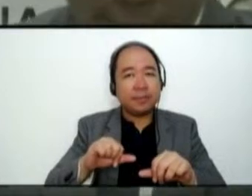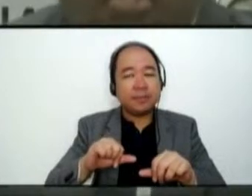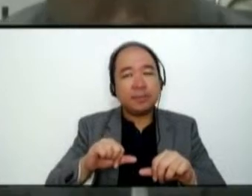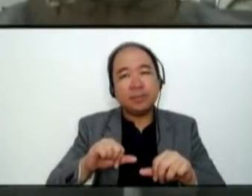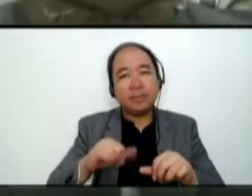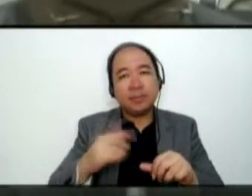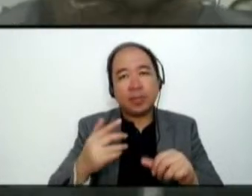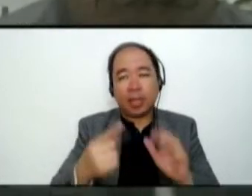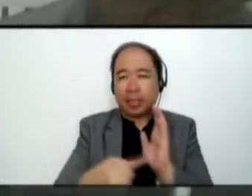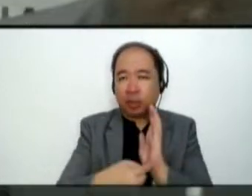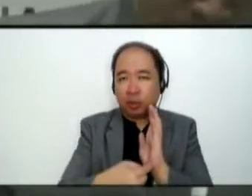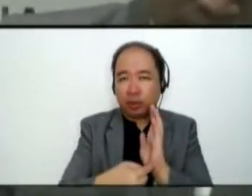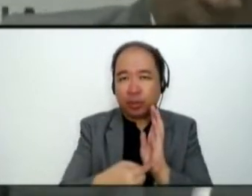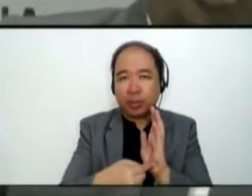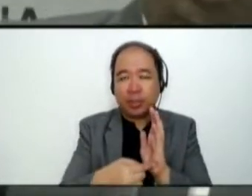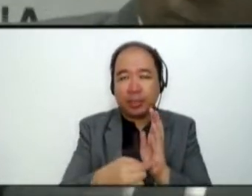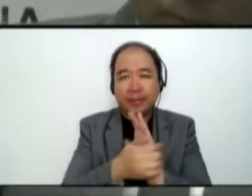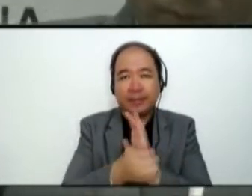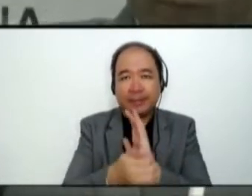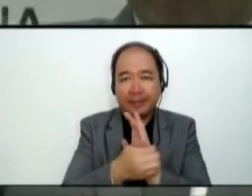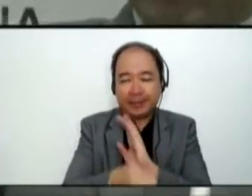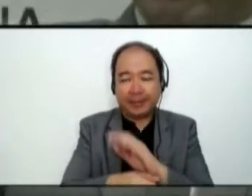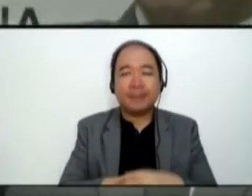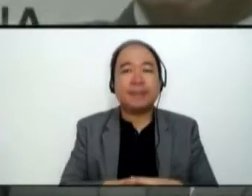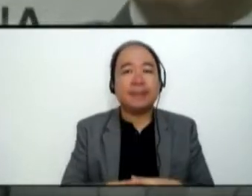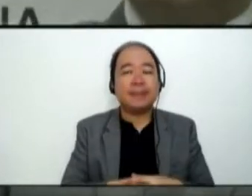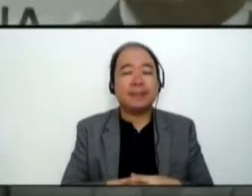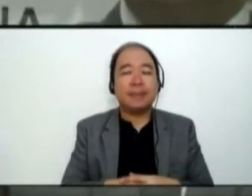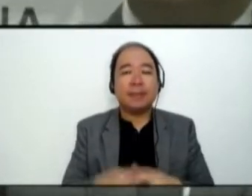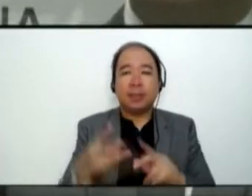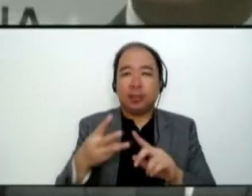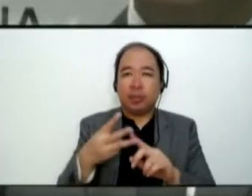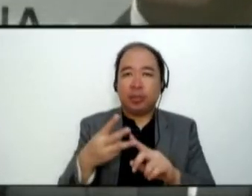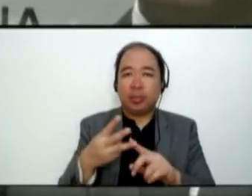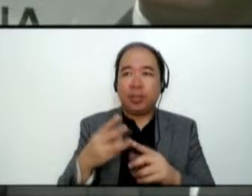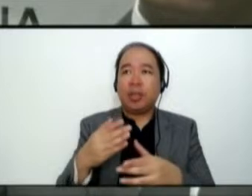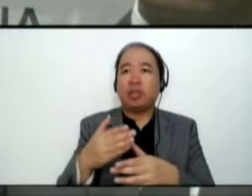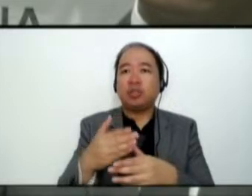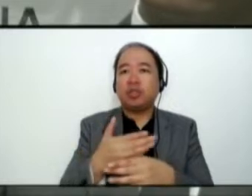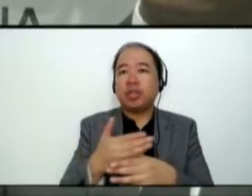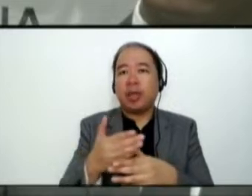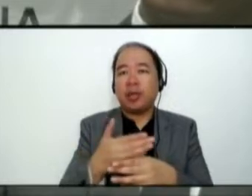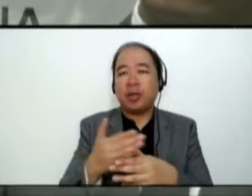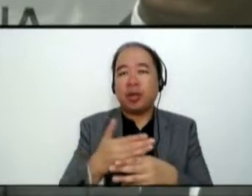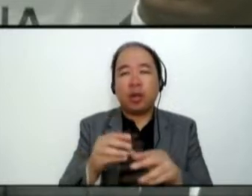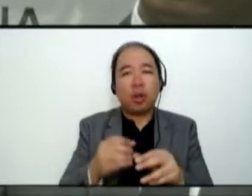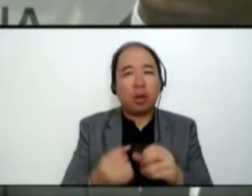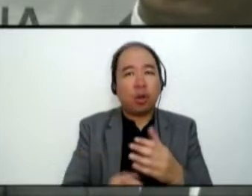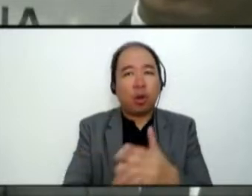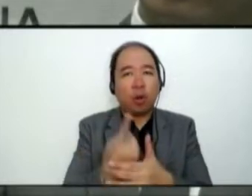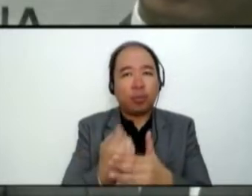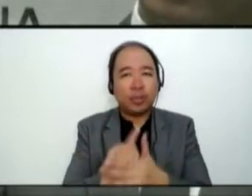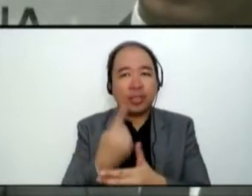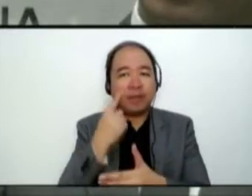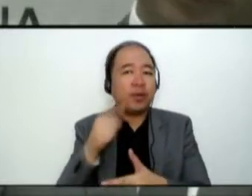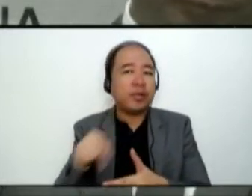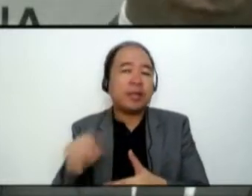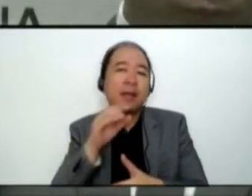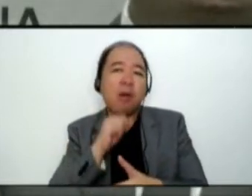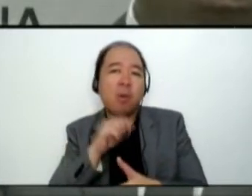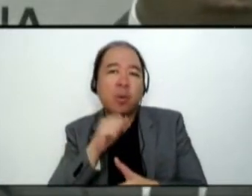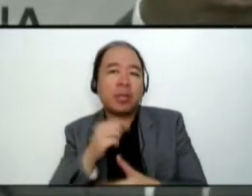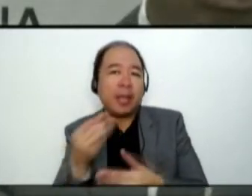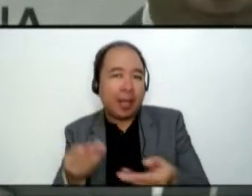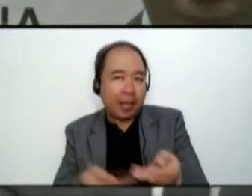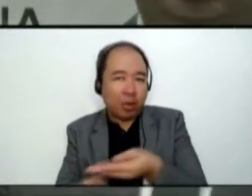and technological talents. Third, share market opportunities in the silver economy.